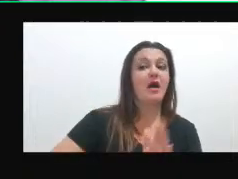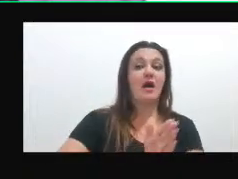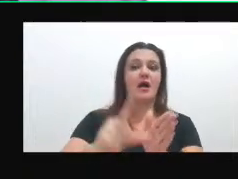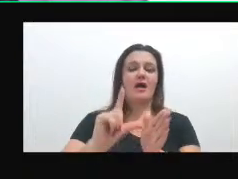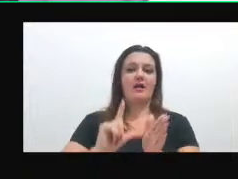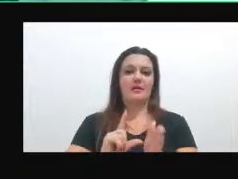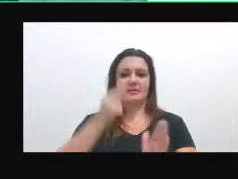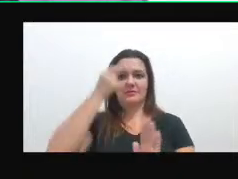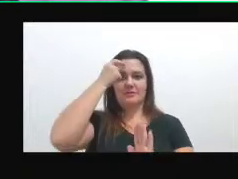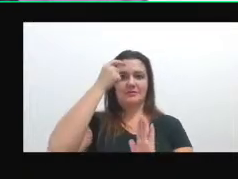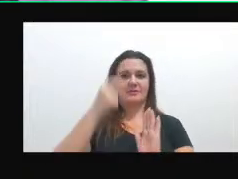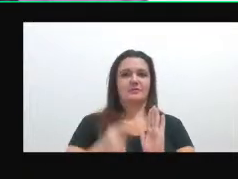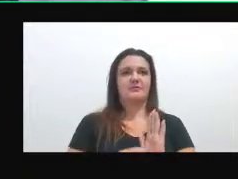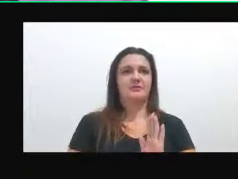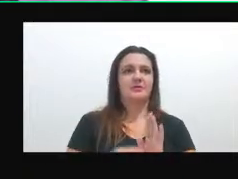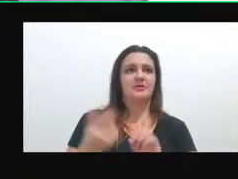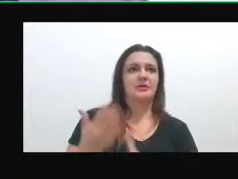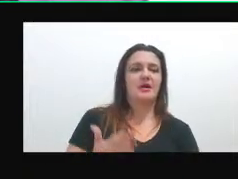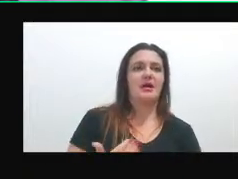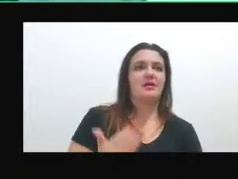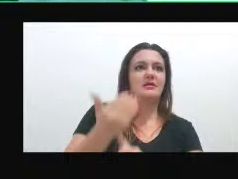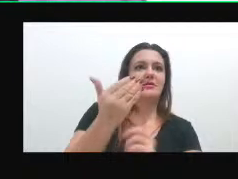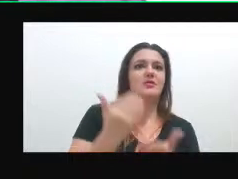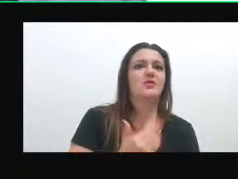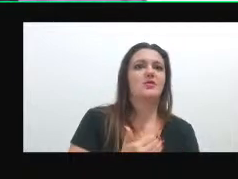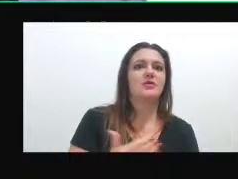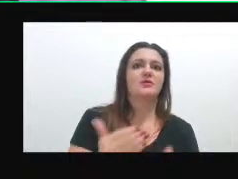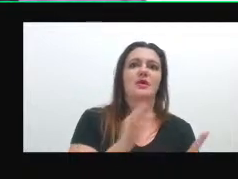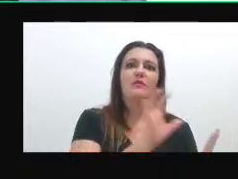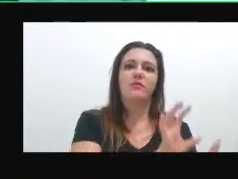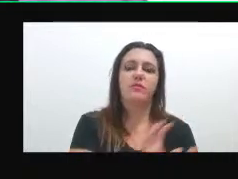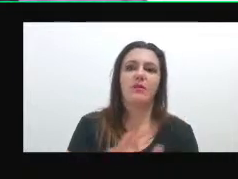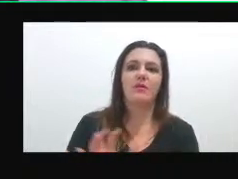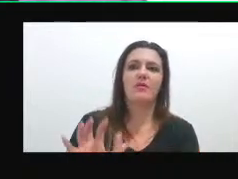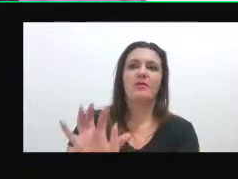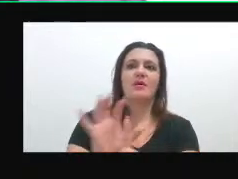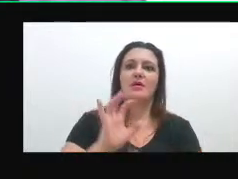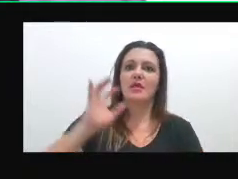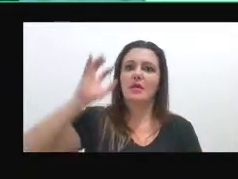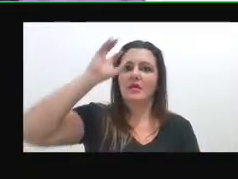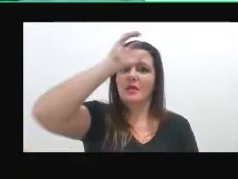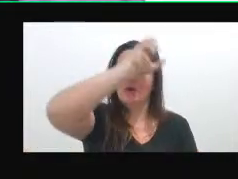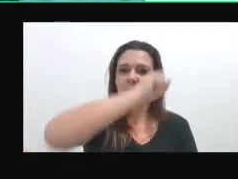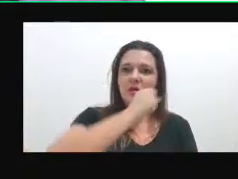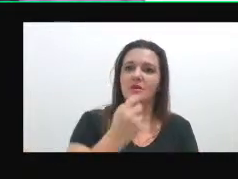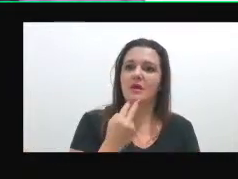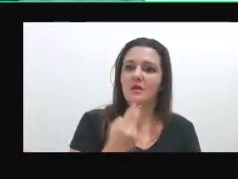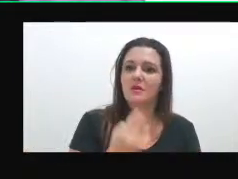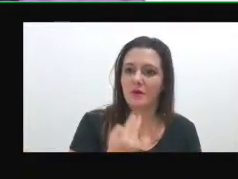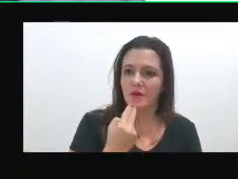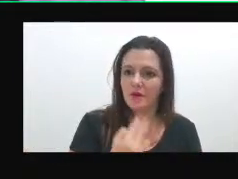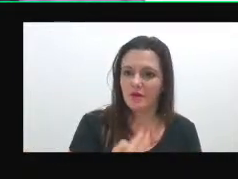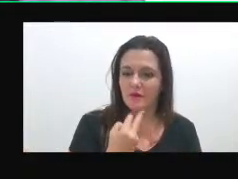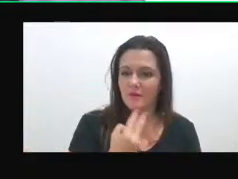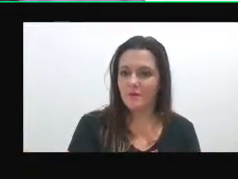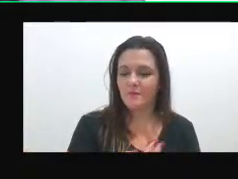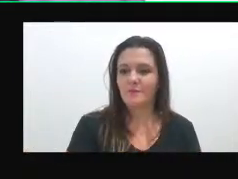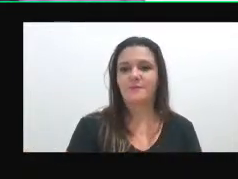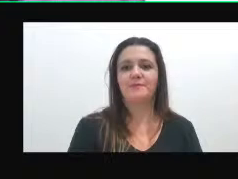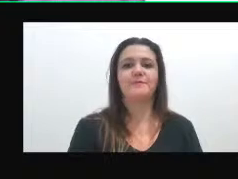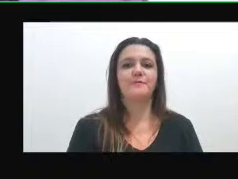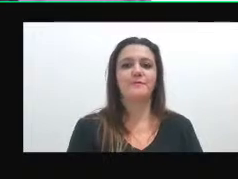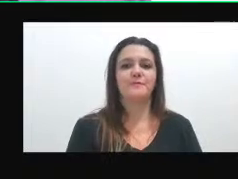impact on language learning, the same question was asked,